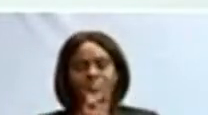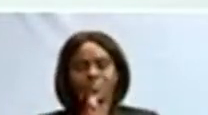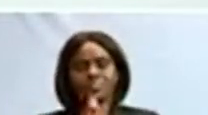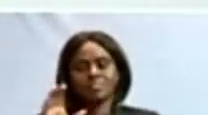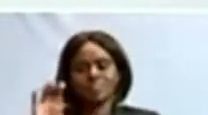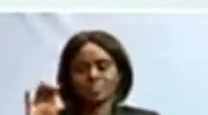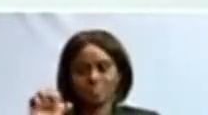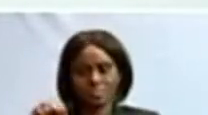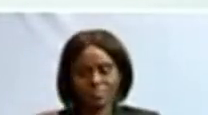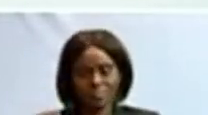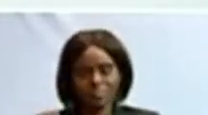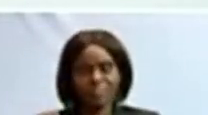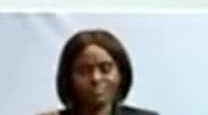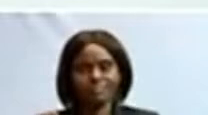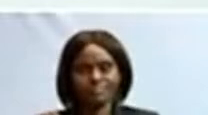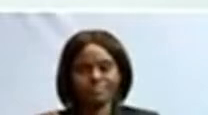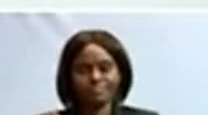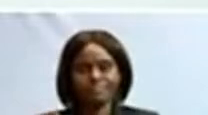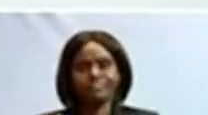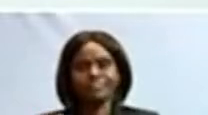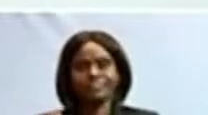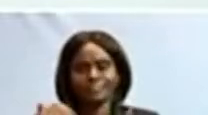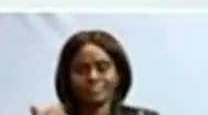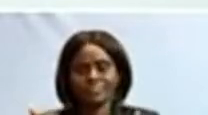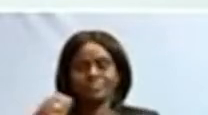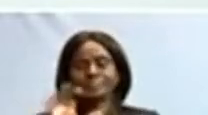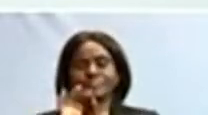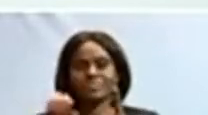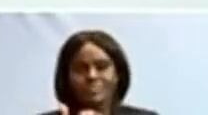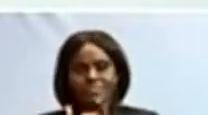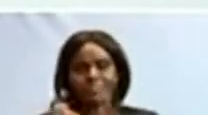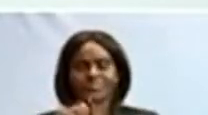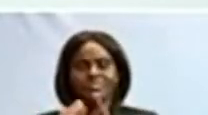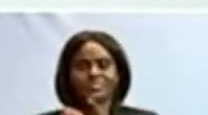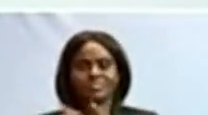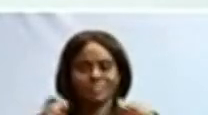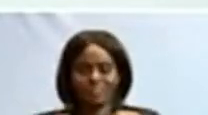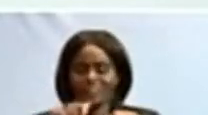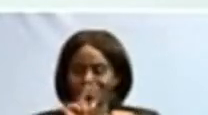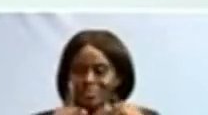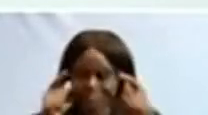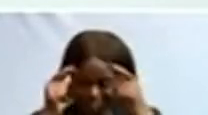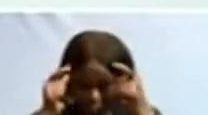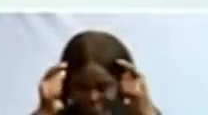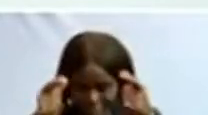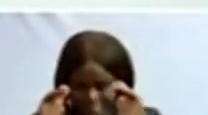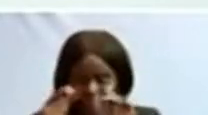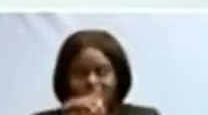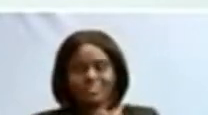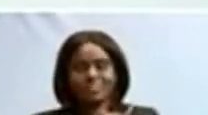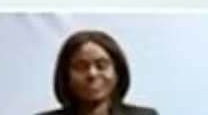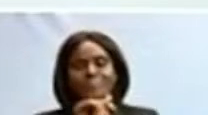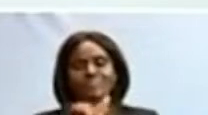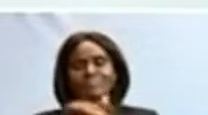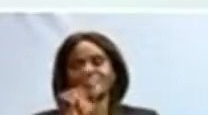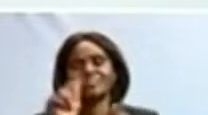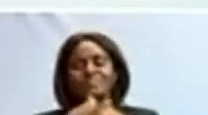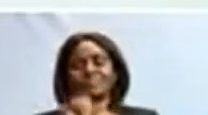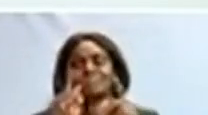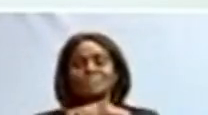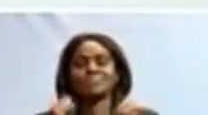Council Secretary, it's a custom and tradition that we confer immunity on you and your